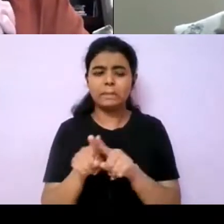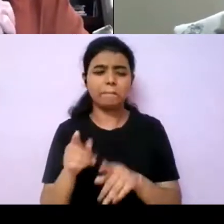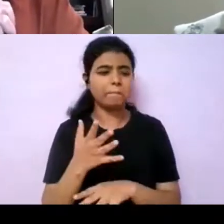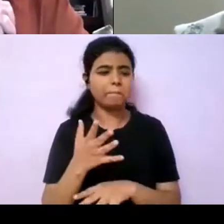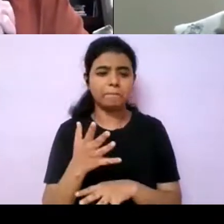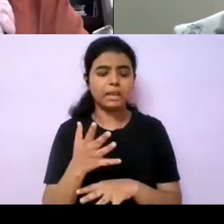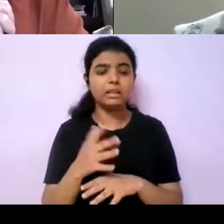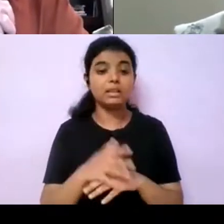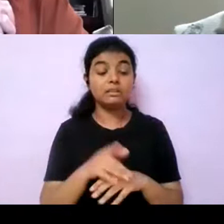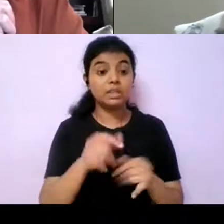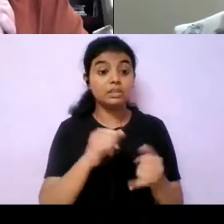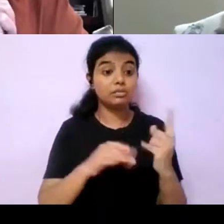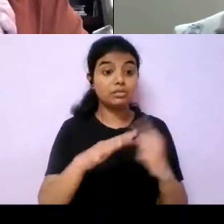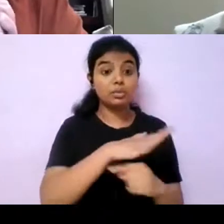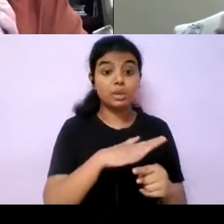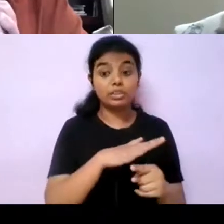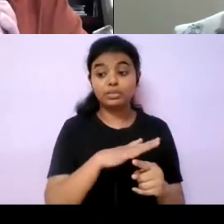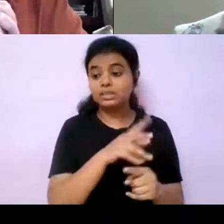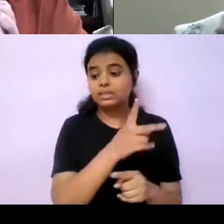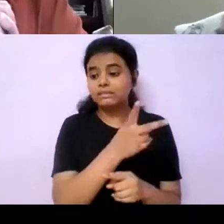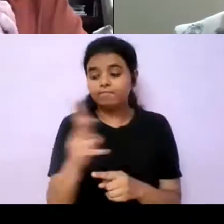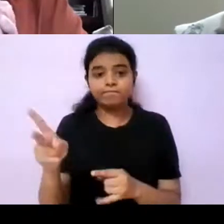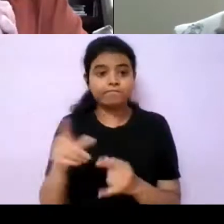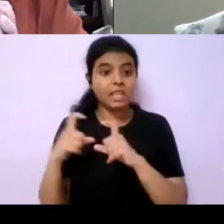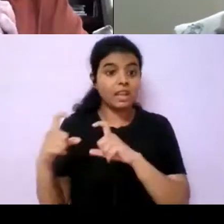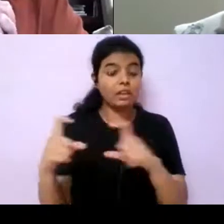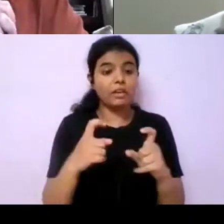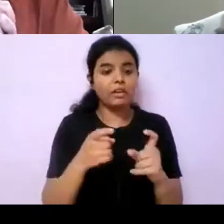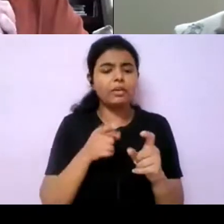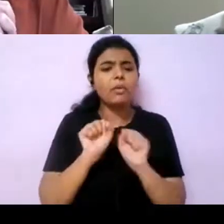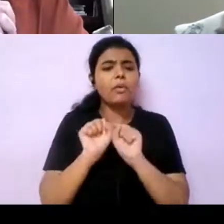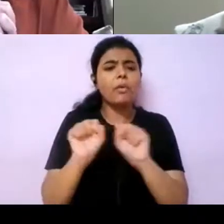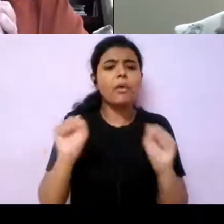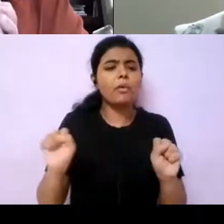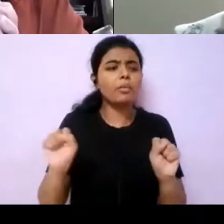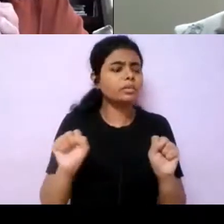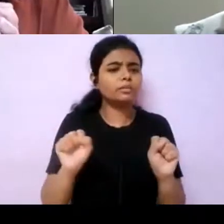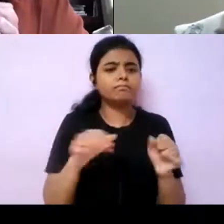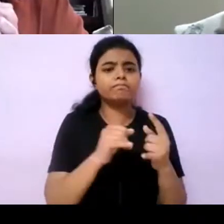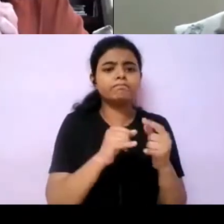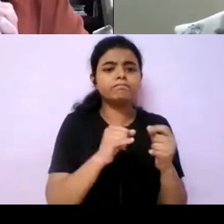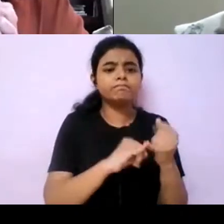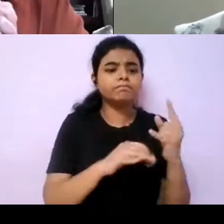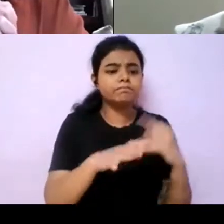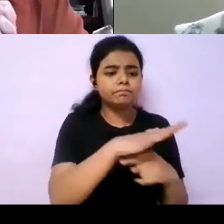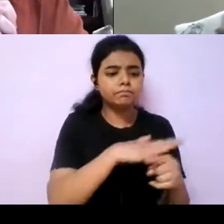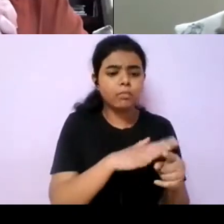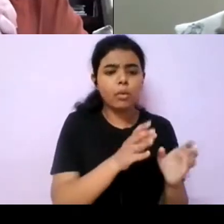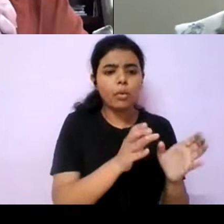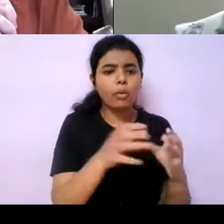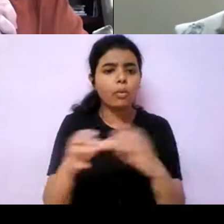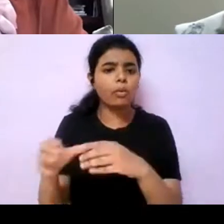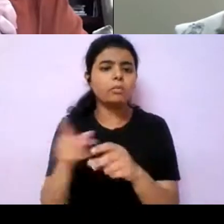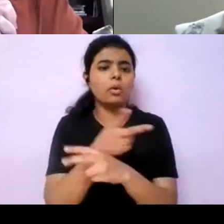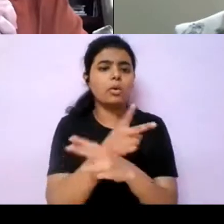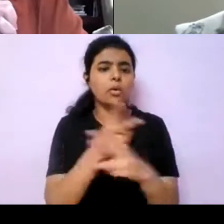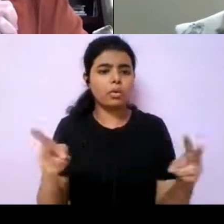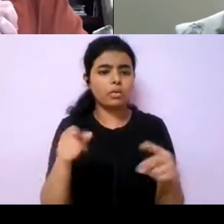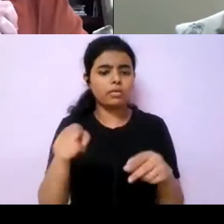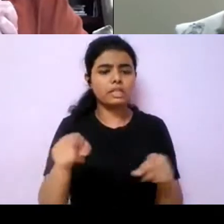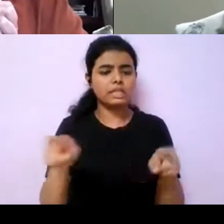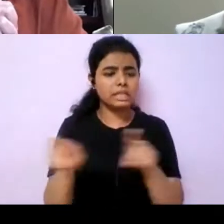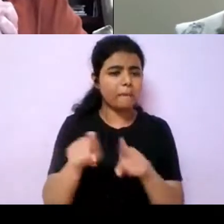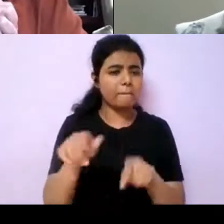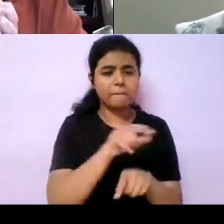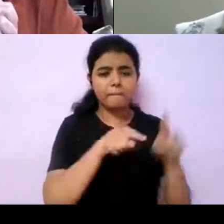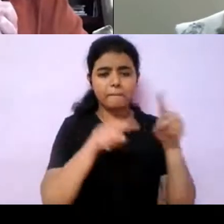these situations of care, have their own dynamics. I think what I've